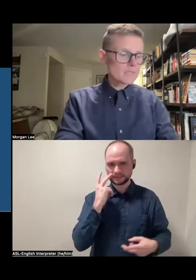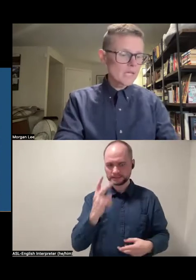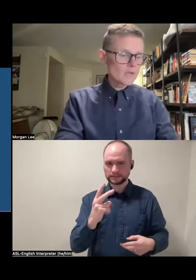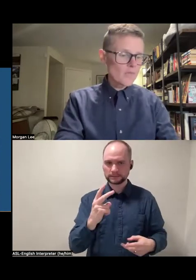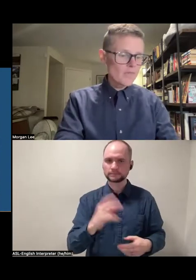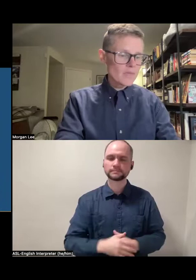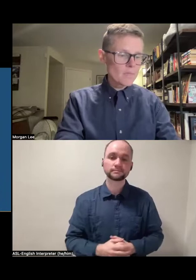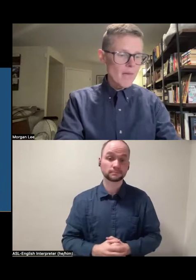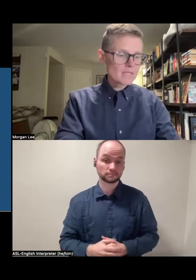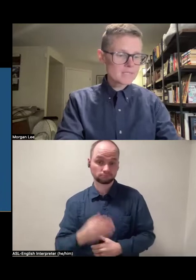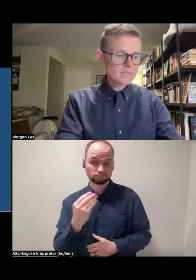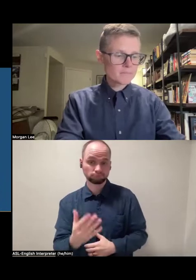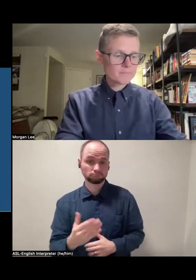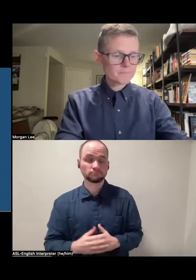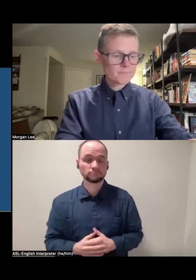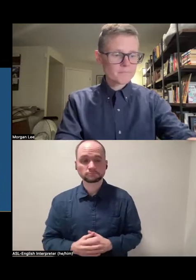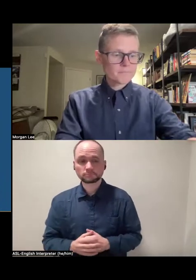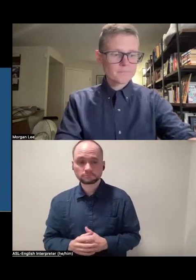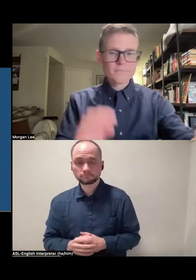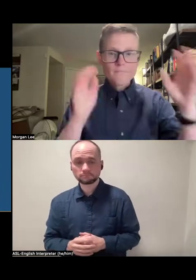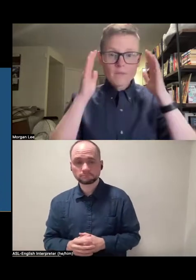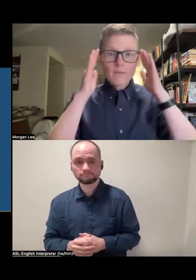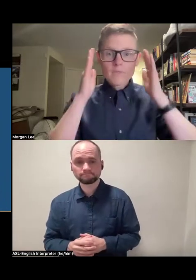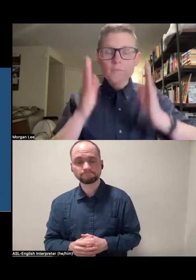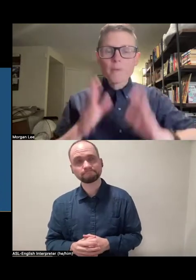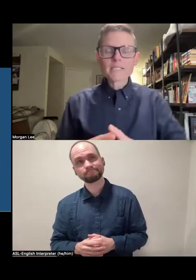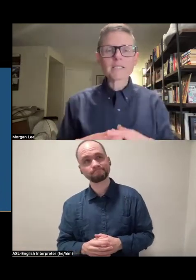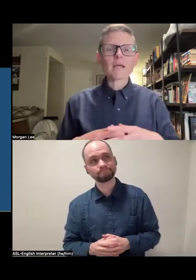And I will tell you that the best